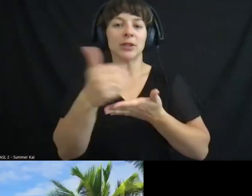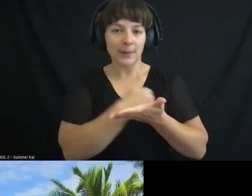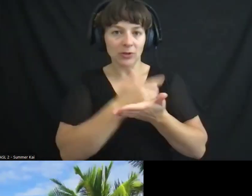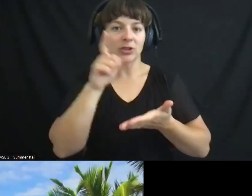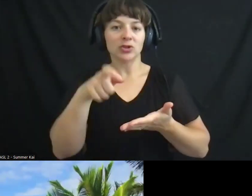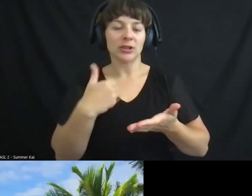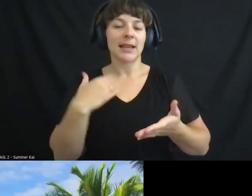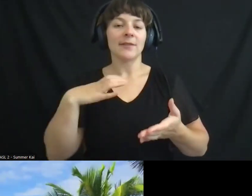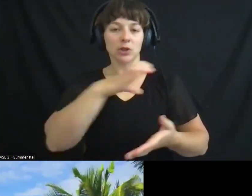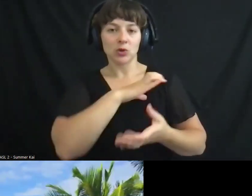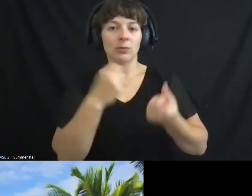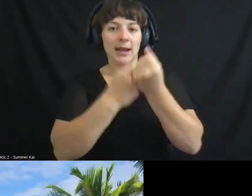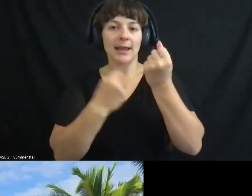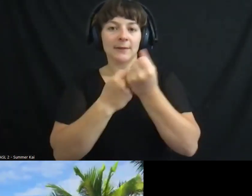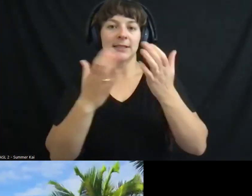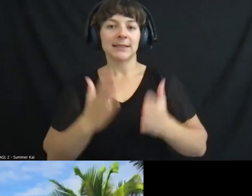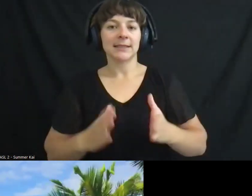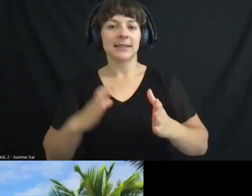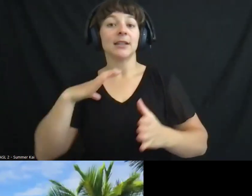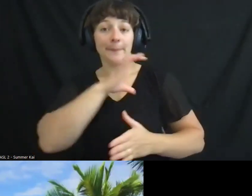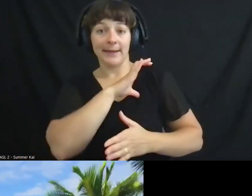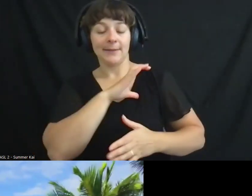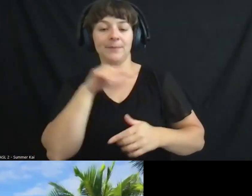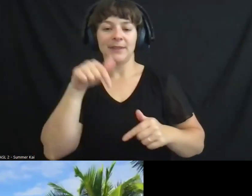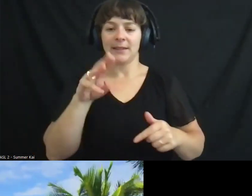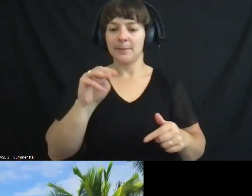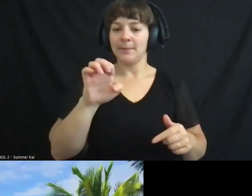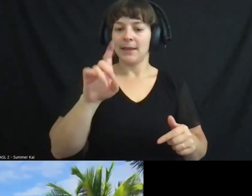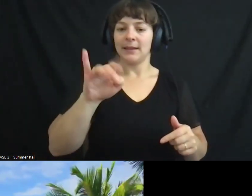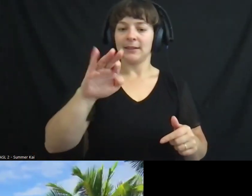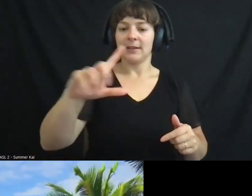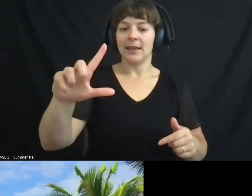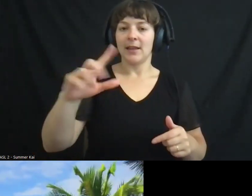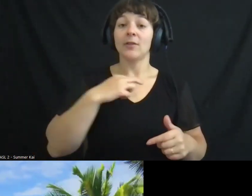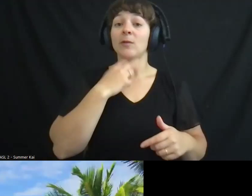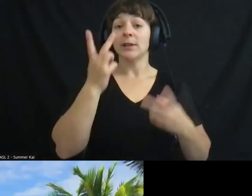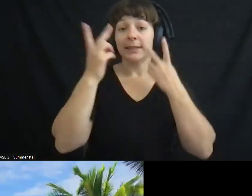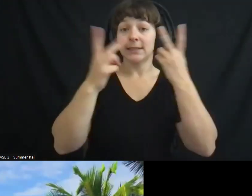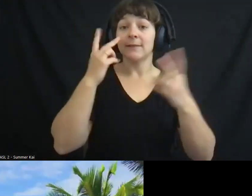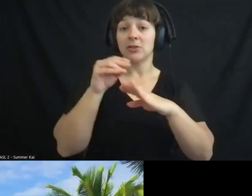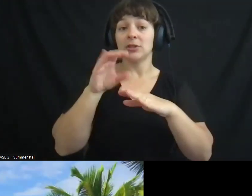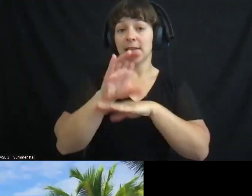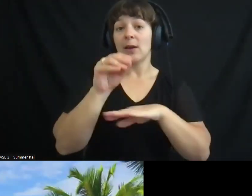consumer advocacy committee, and this Medi-Cal Voices and Visions Council could be the answer.